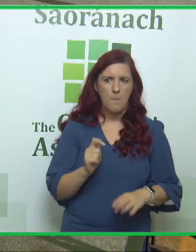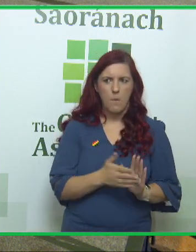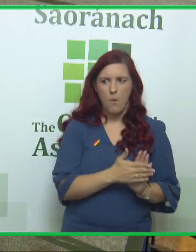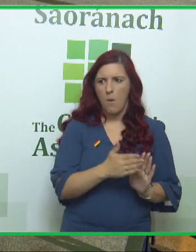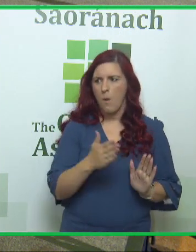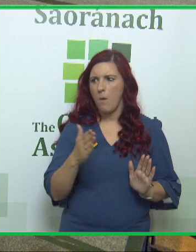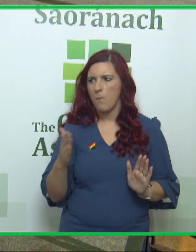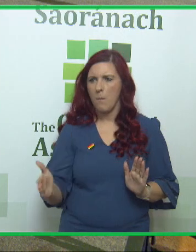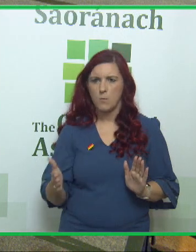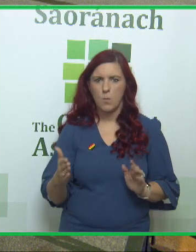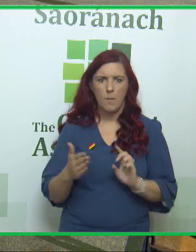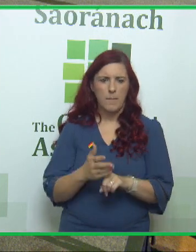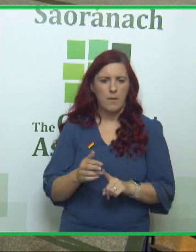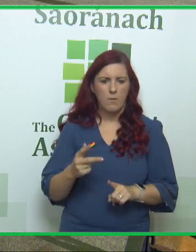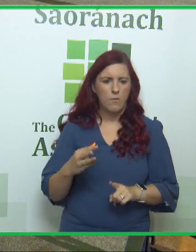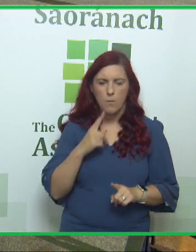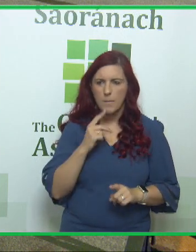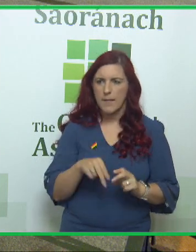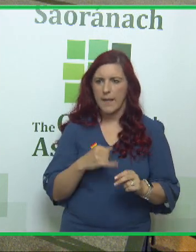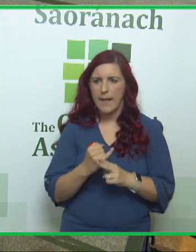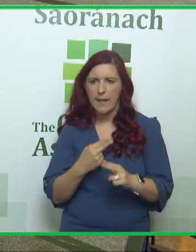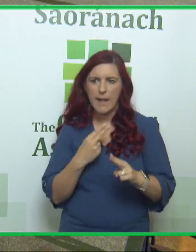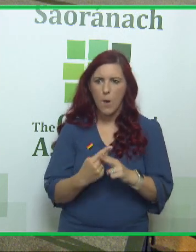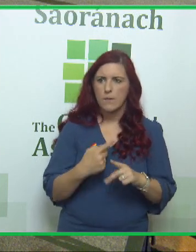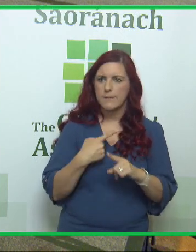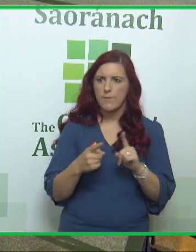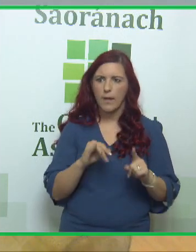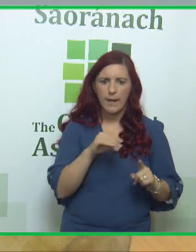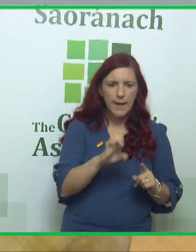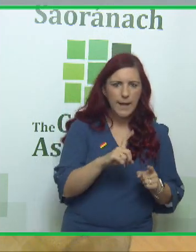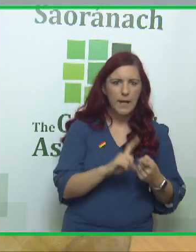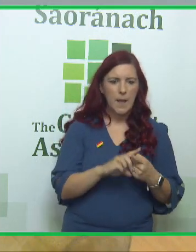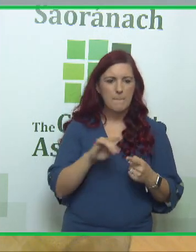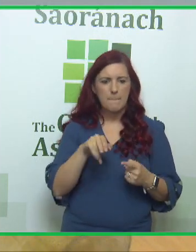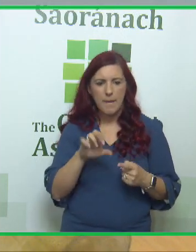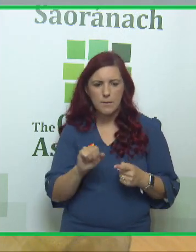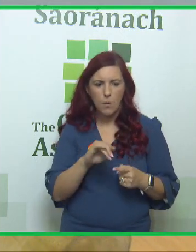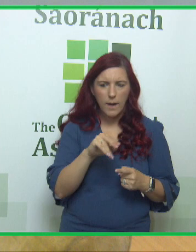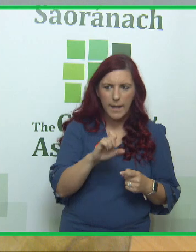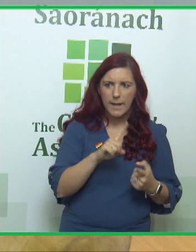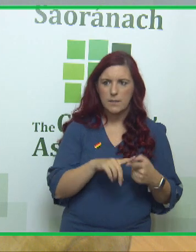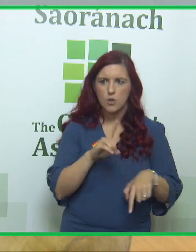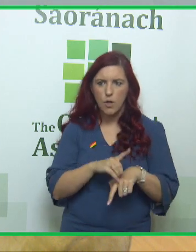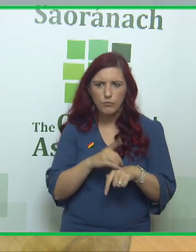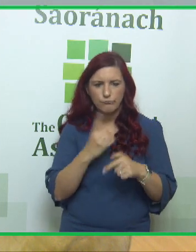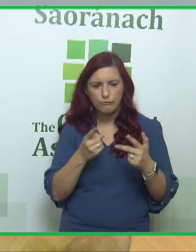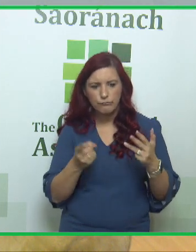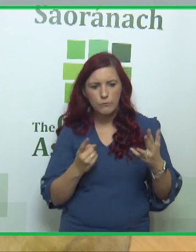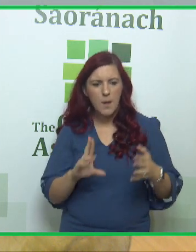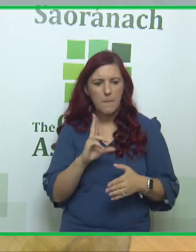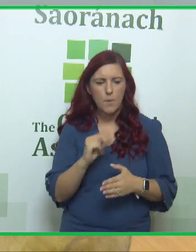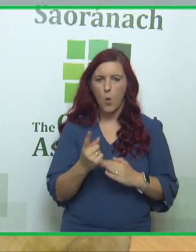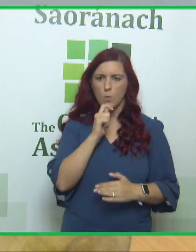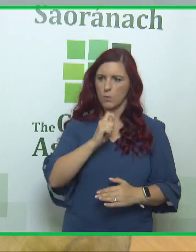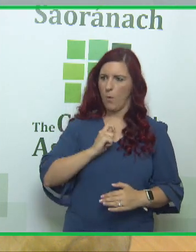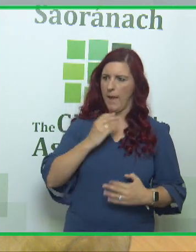34, I suppose. So I was in and out of clinics and methadone clinics and doctors and stuff like that. And nobody ever told me that there was another